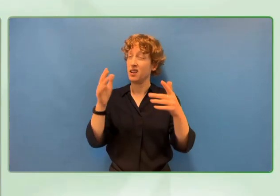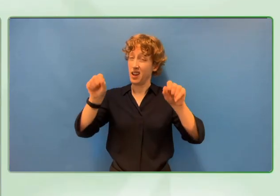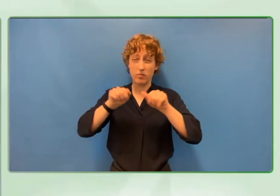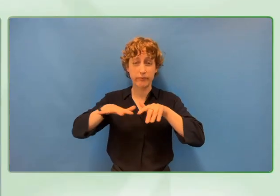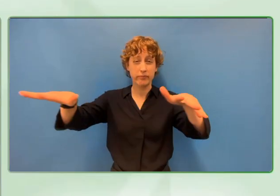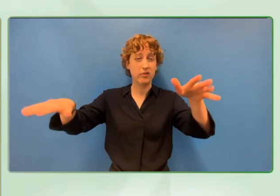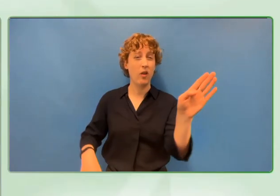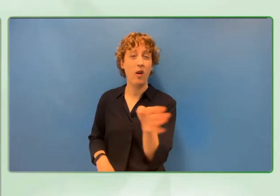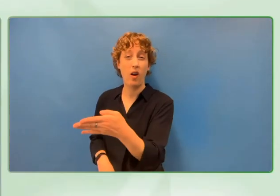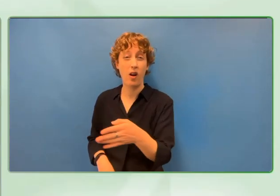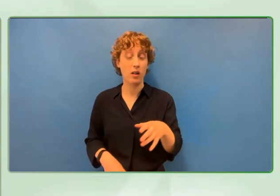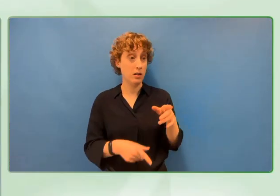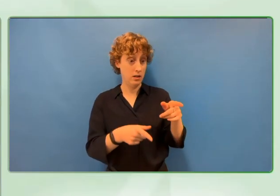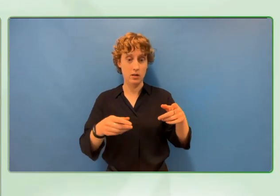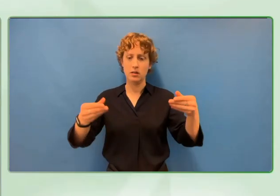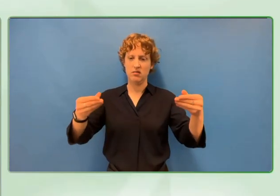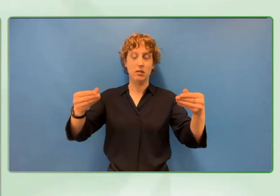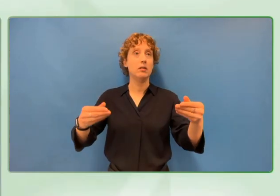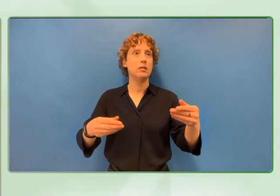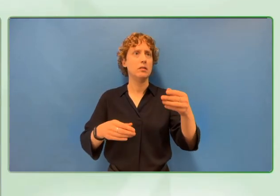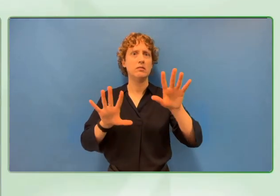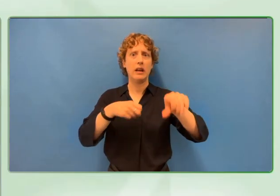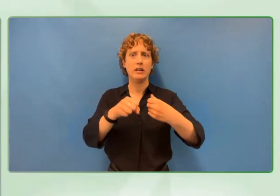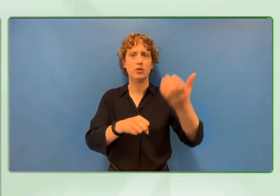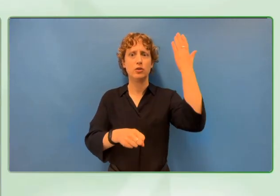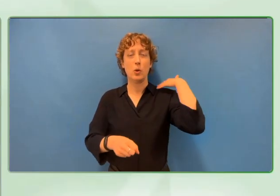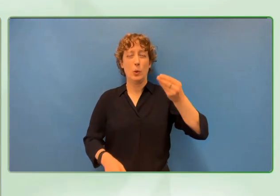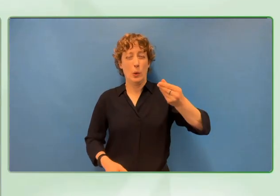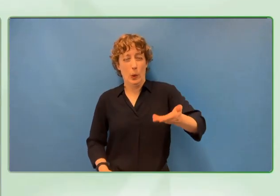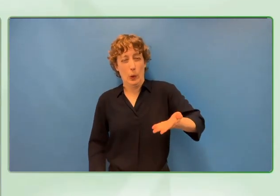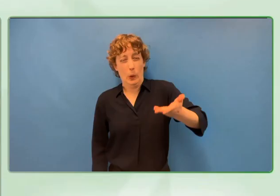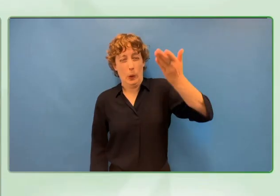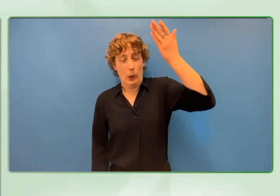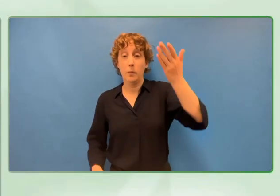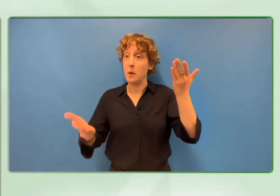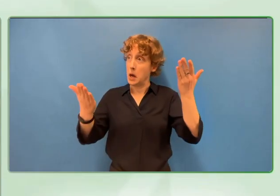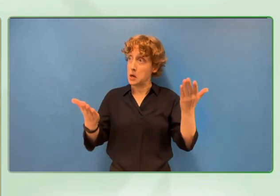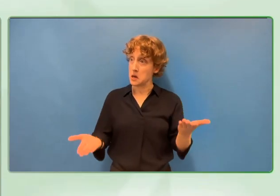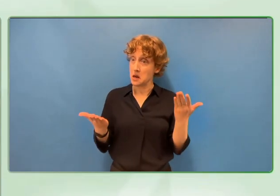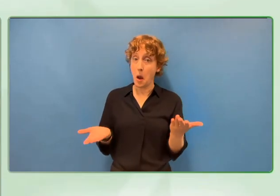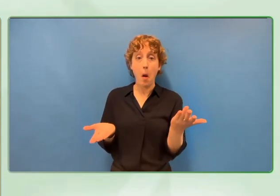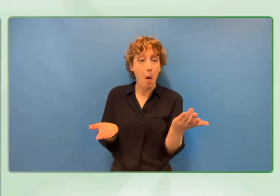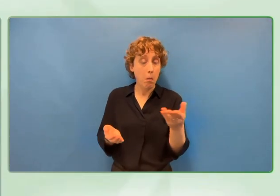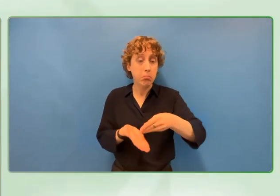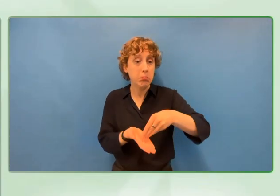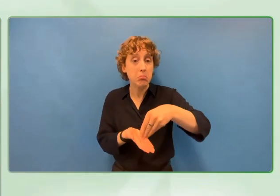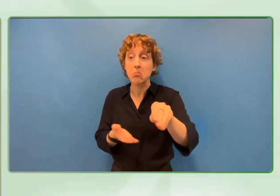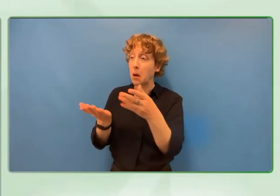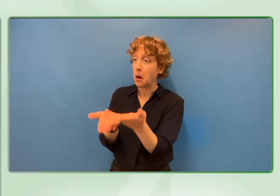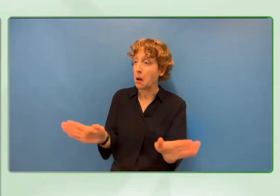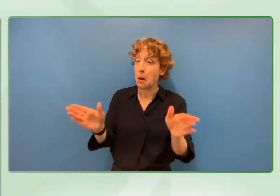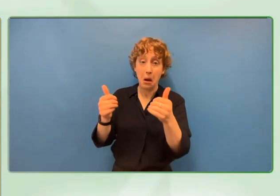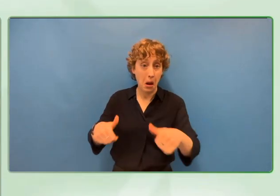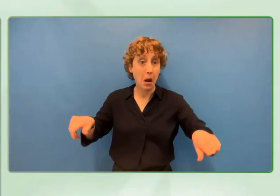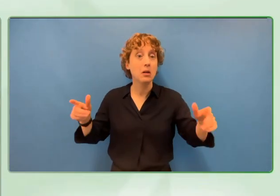years ago, 20 years ago, but I'm assuming it's relatively affordable. Can you share that? Yeah, it's relatively affordable, and we are leasing them, so there's